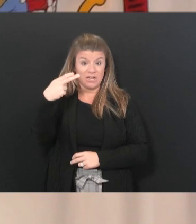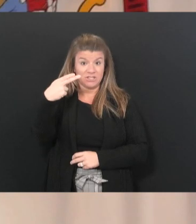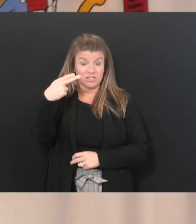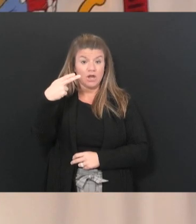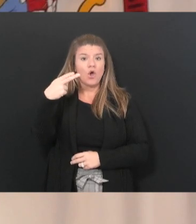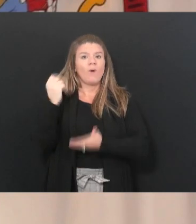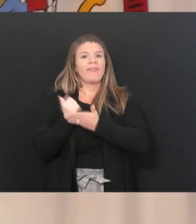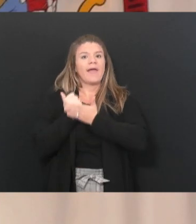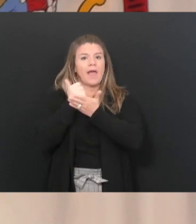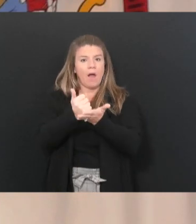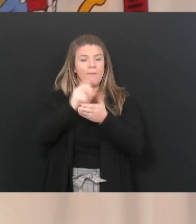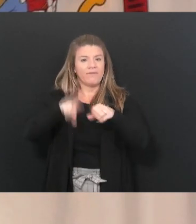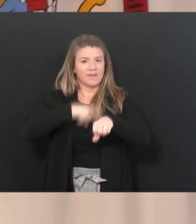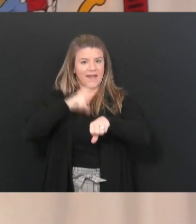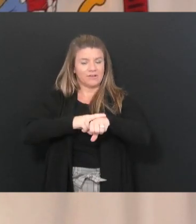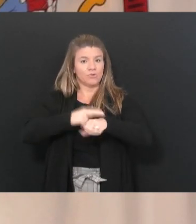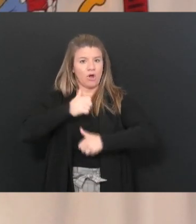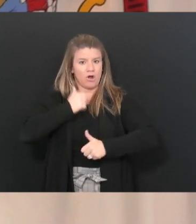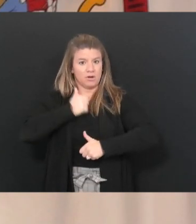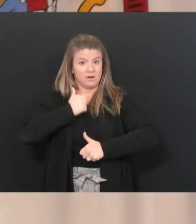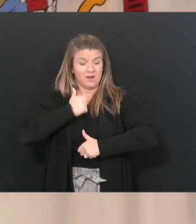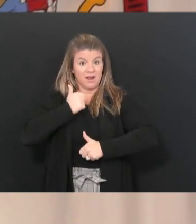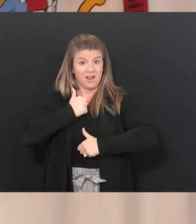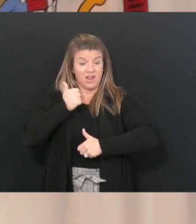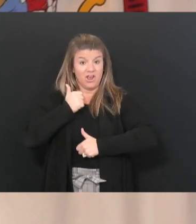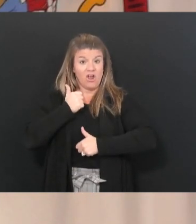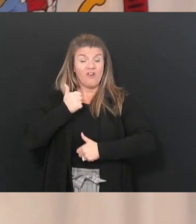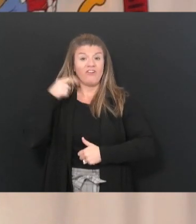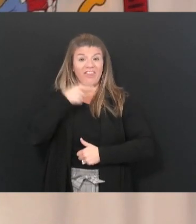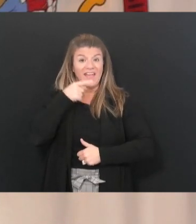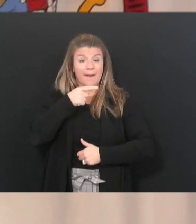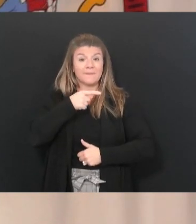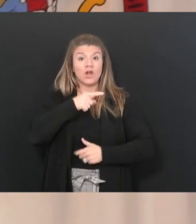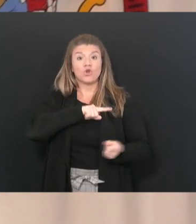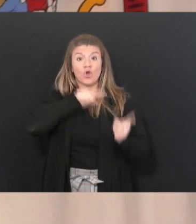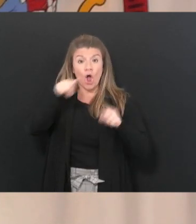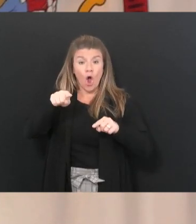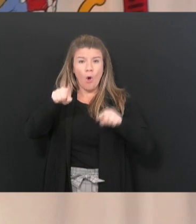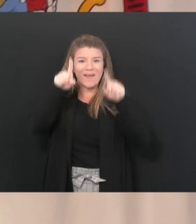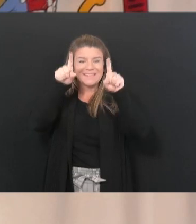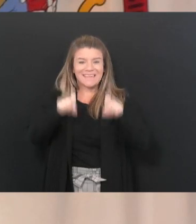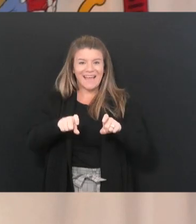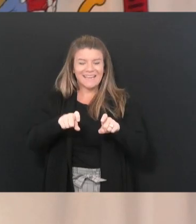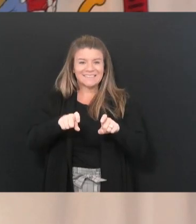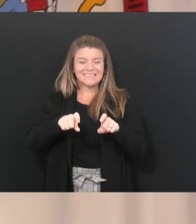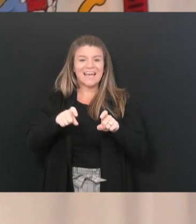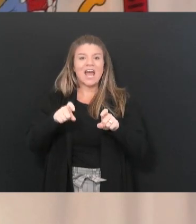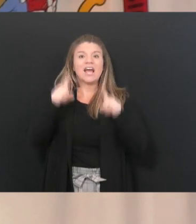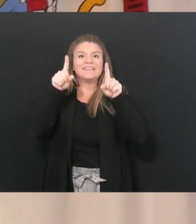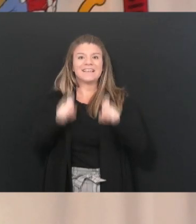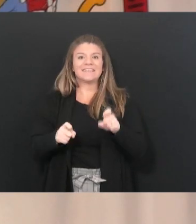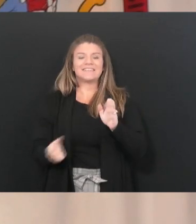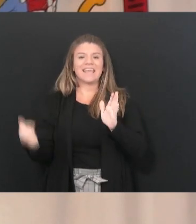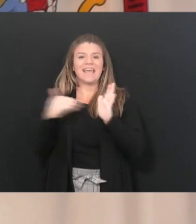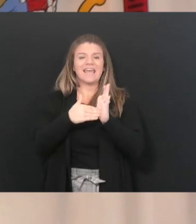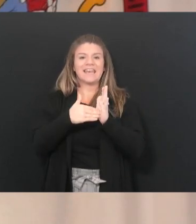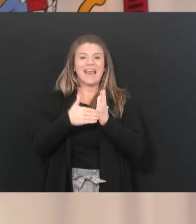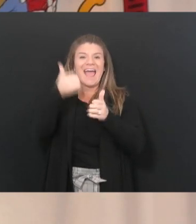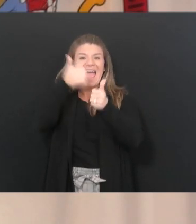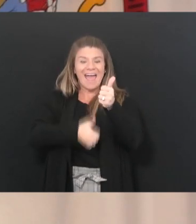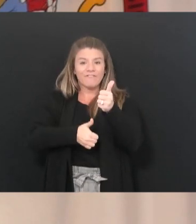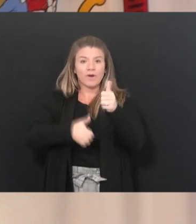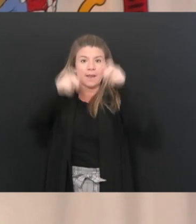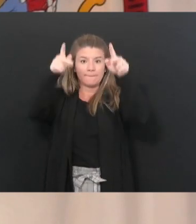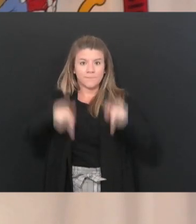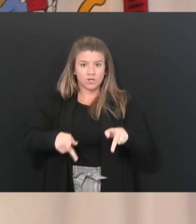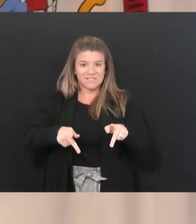of the National Guard, to test or retest every single resident in all the